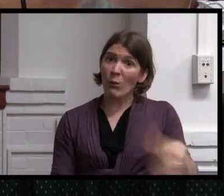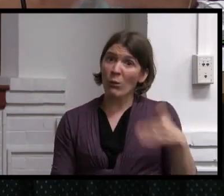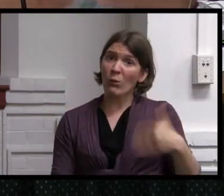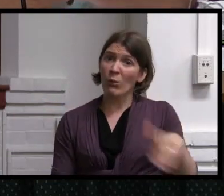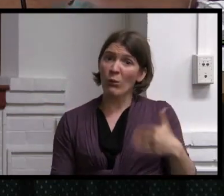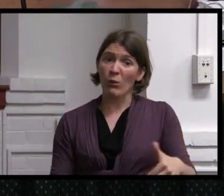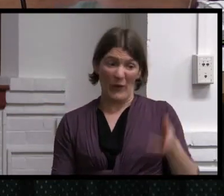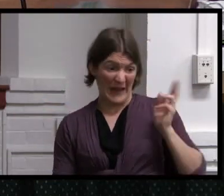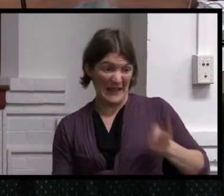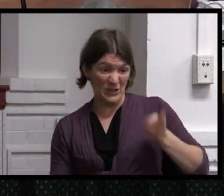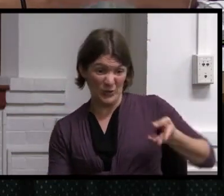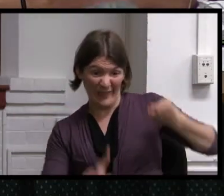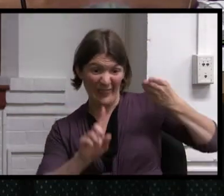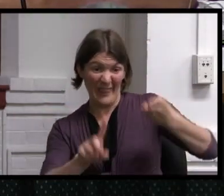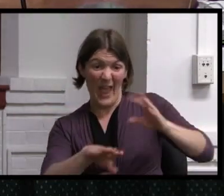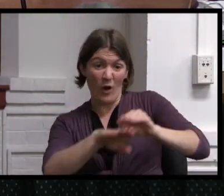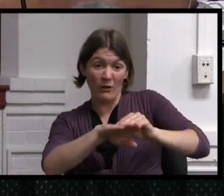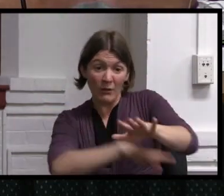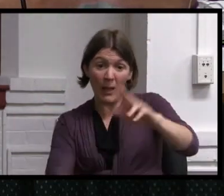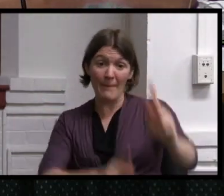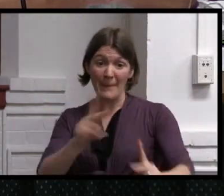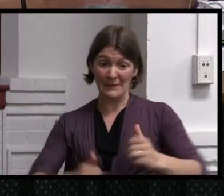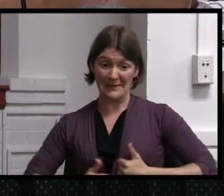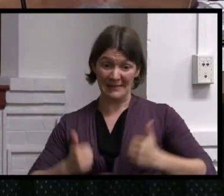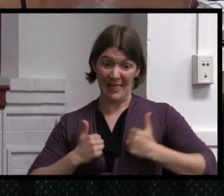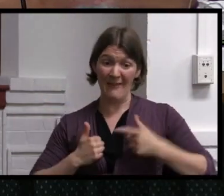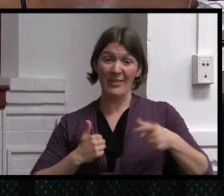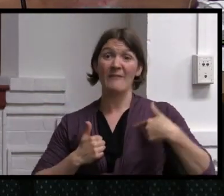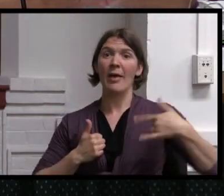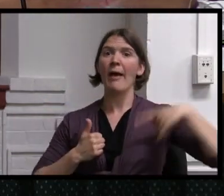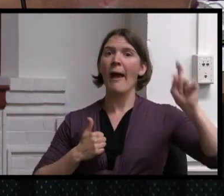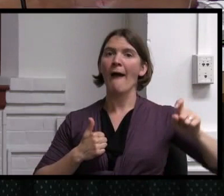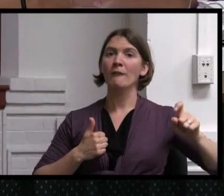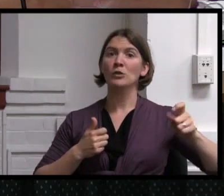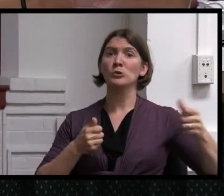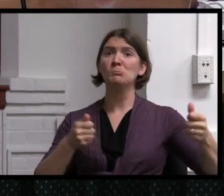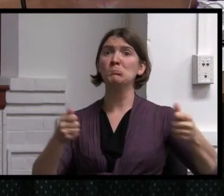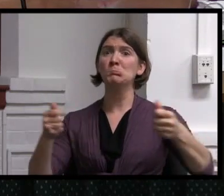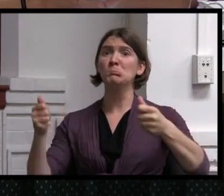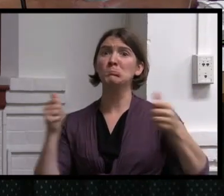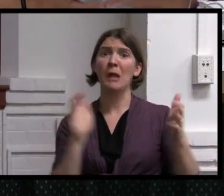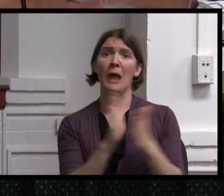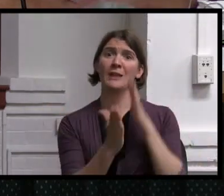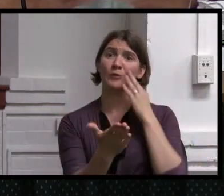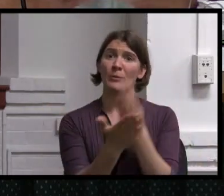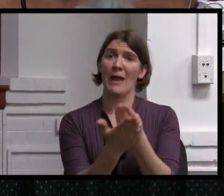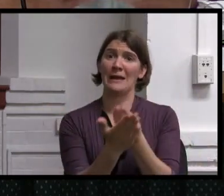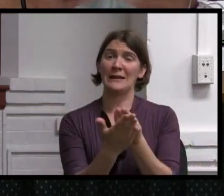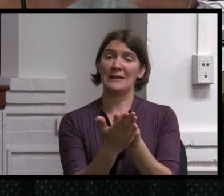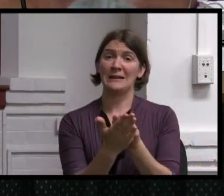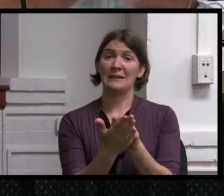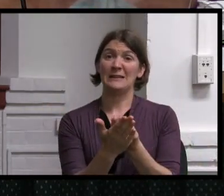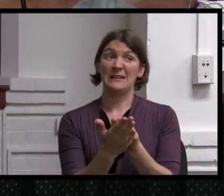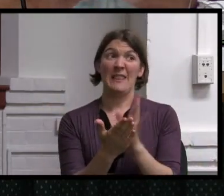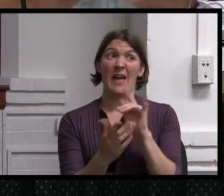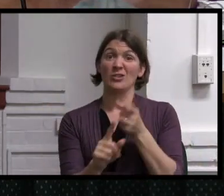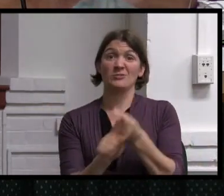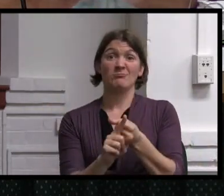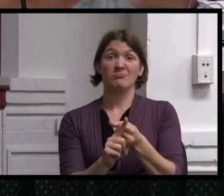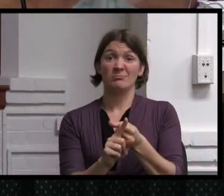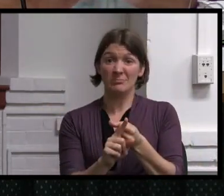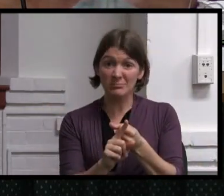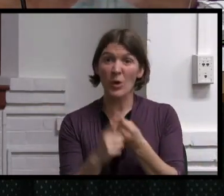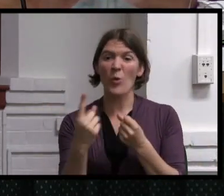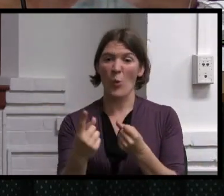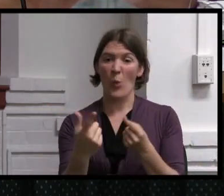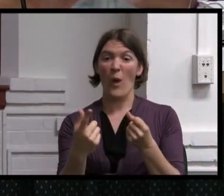of societal factors bleeding into this issue that comes down to, you know, this is just one of our